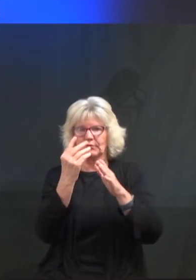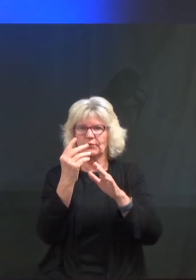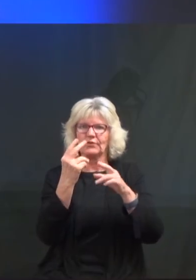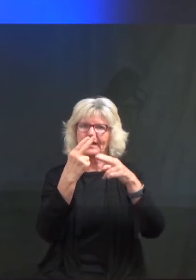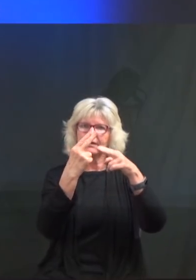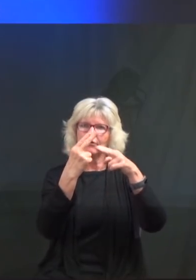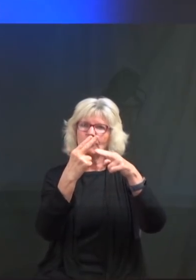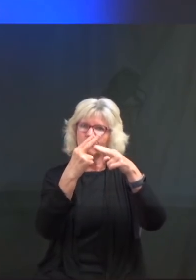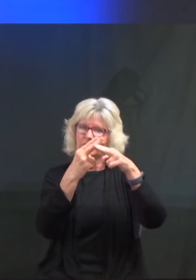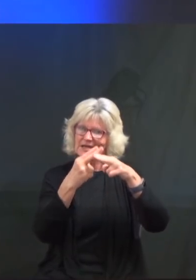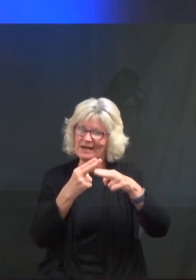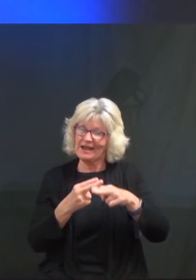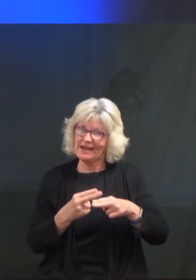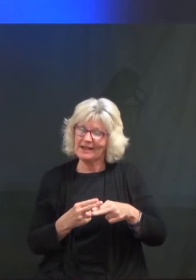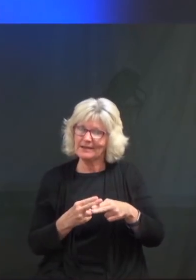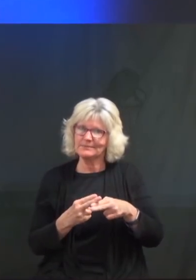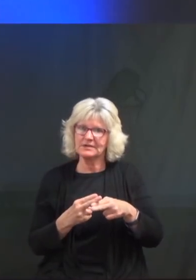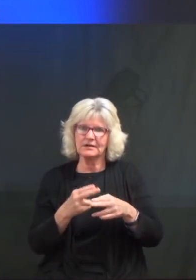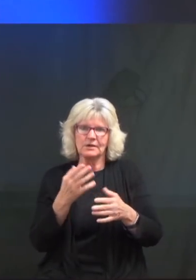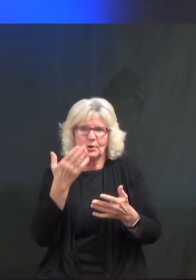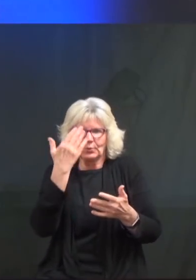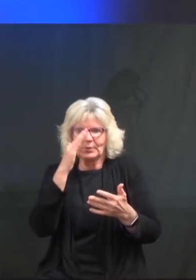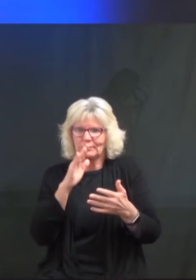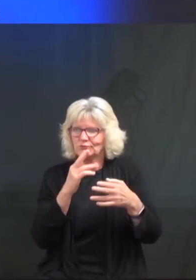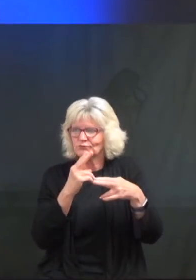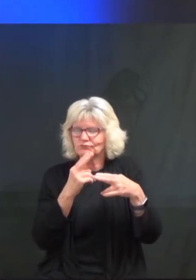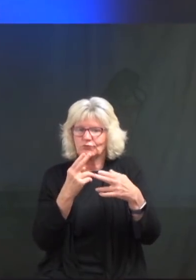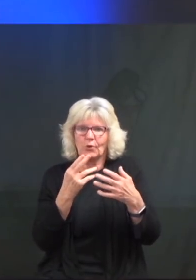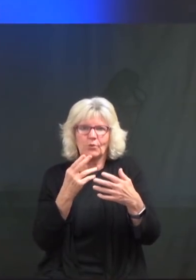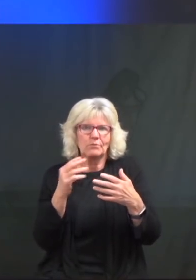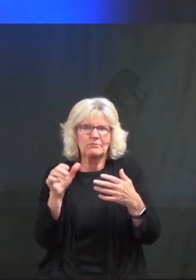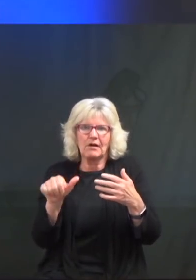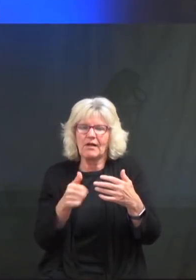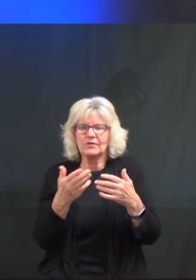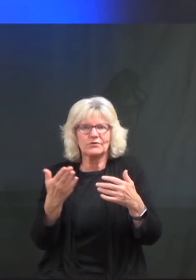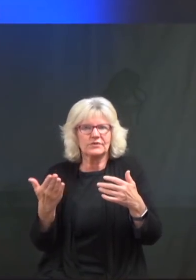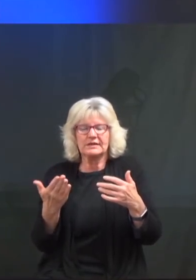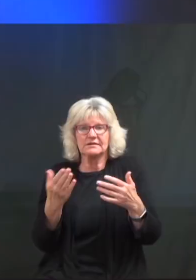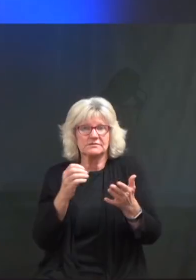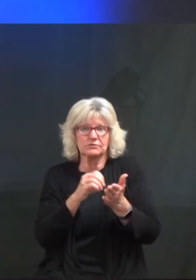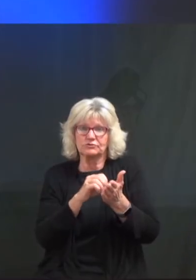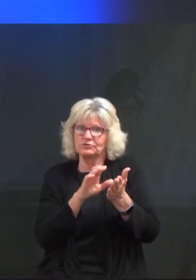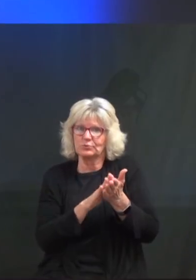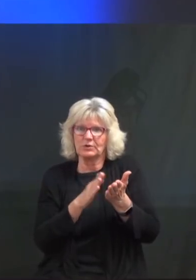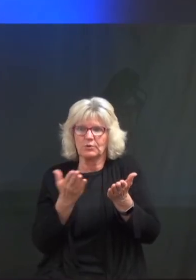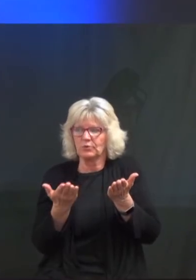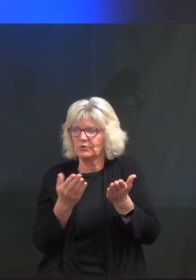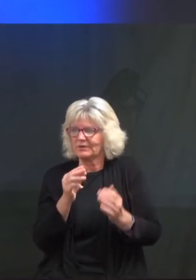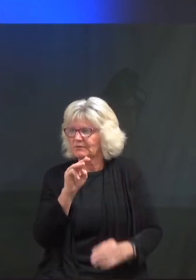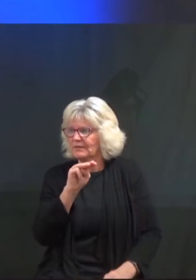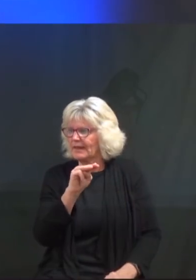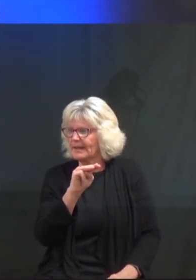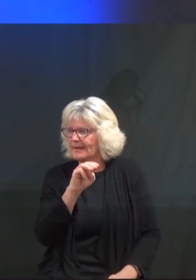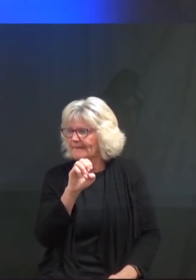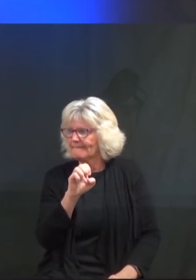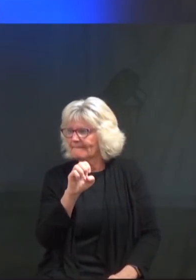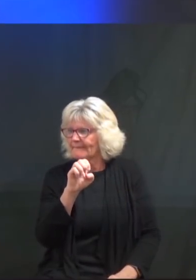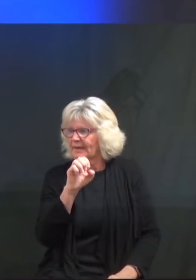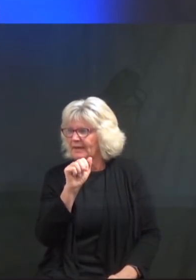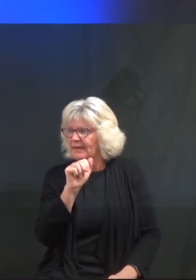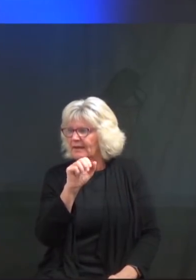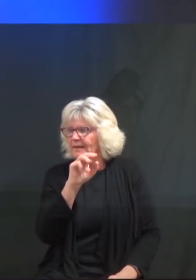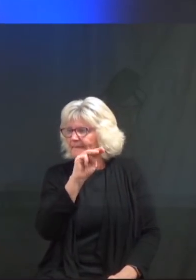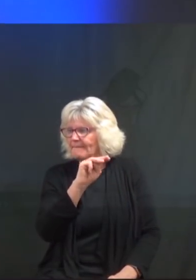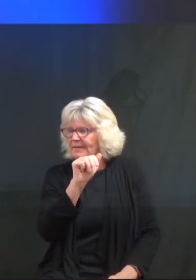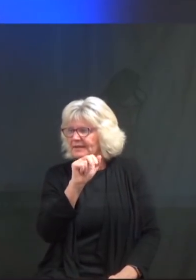names. Some we know nothing else about other than they were recorded at this time in this scripture. Like Manea,